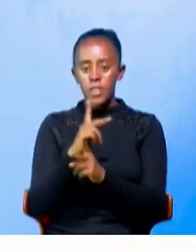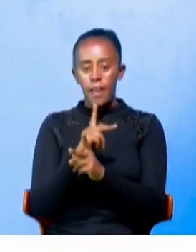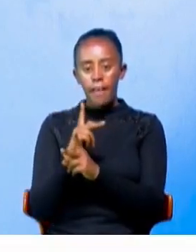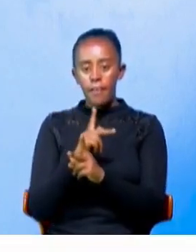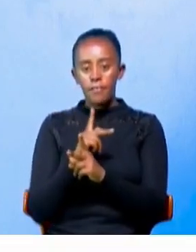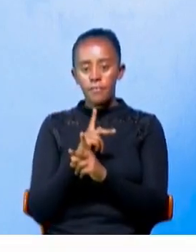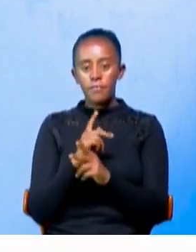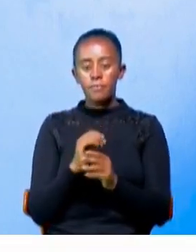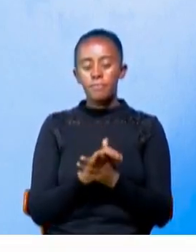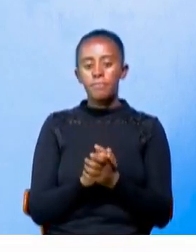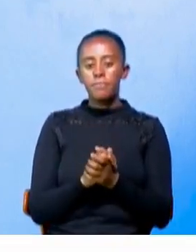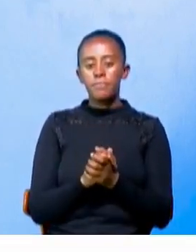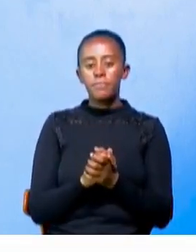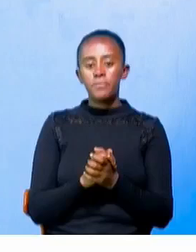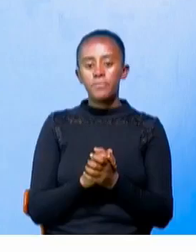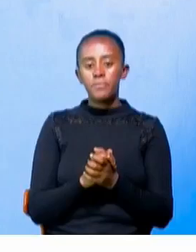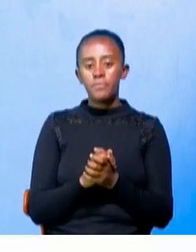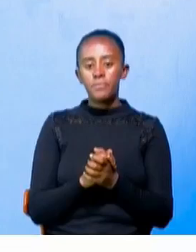Take care.